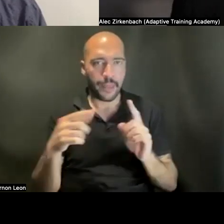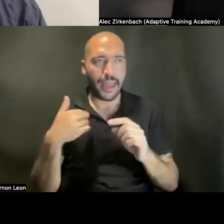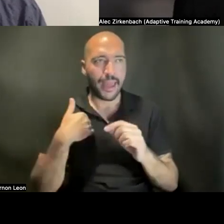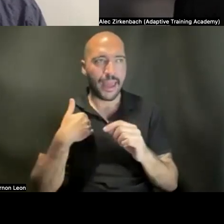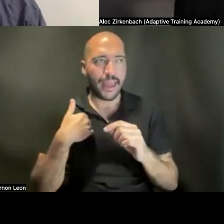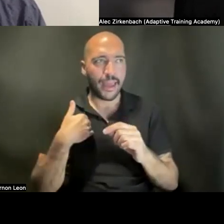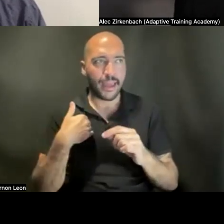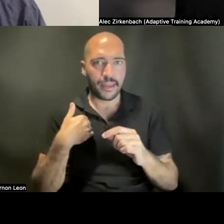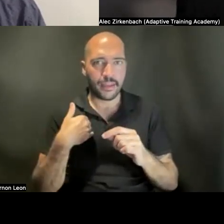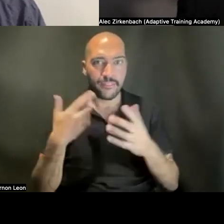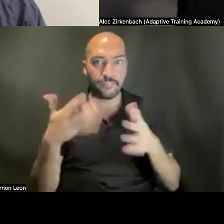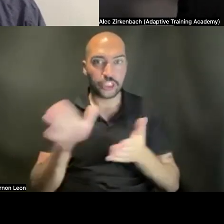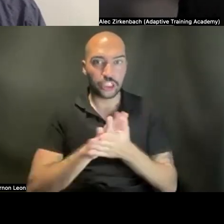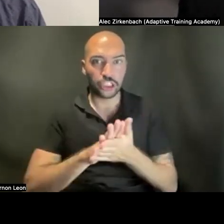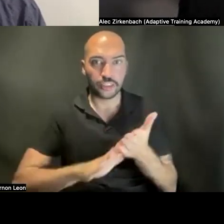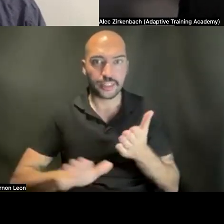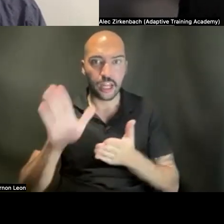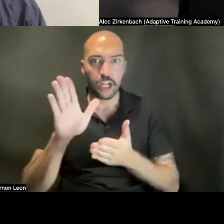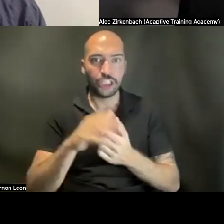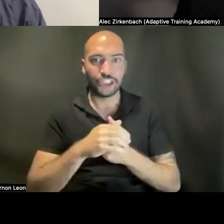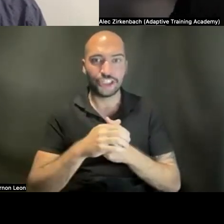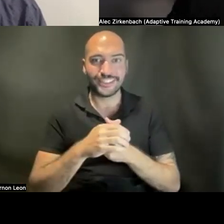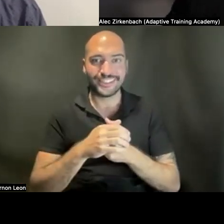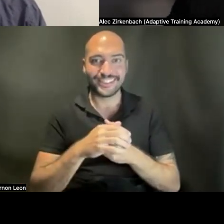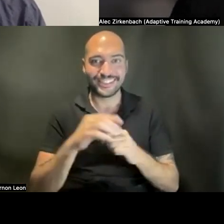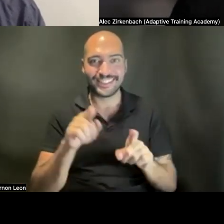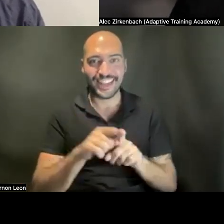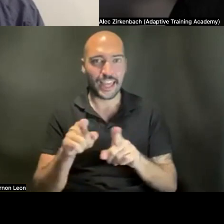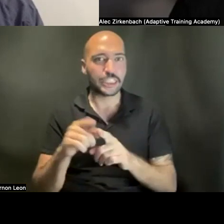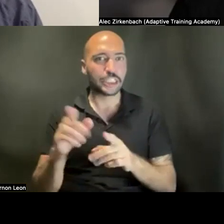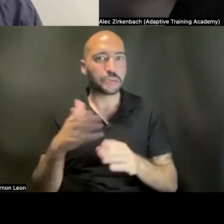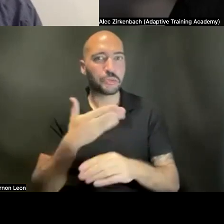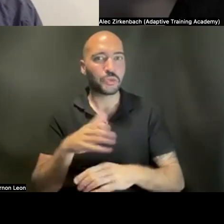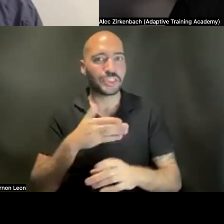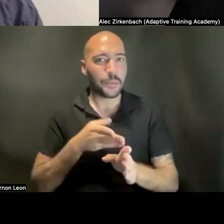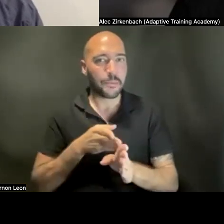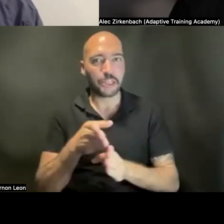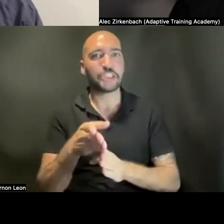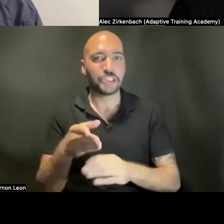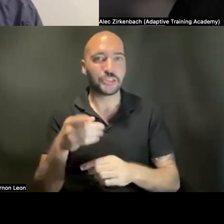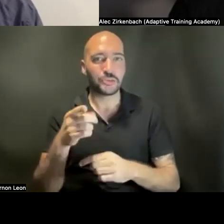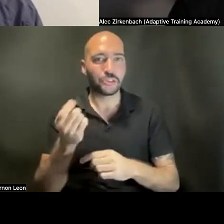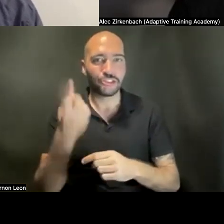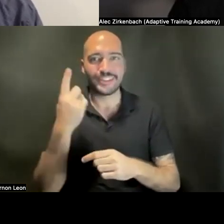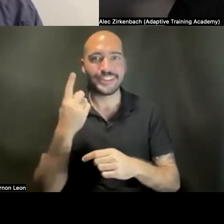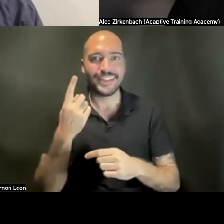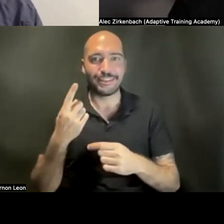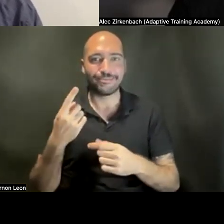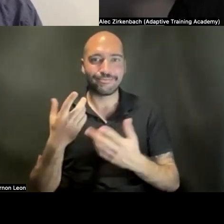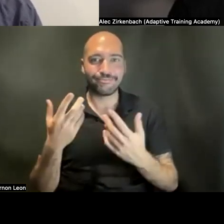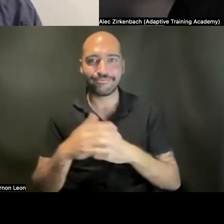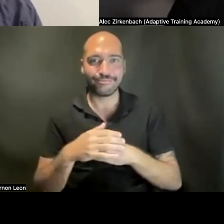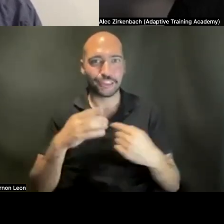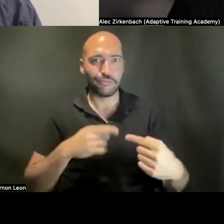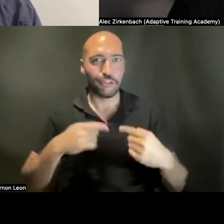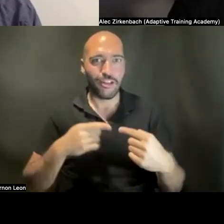finished college as a music major, so you can kind of understand the